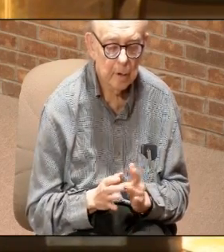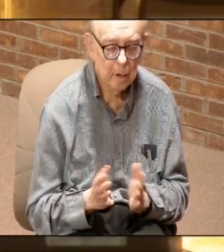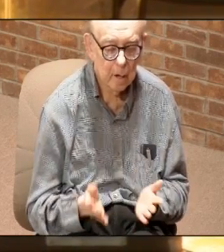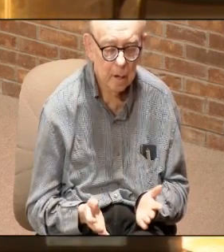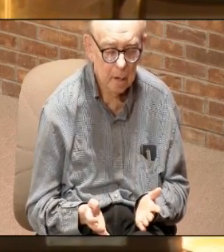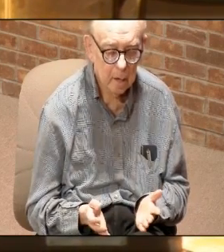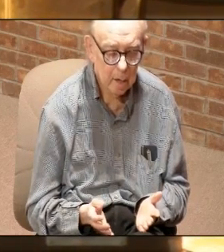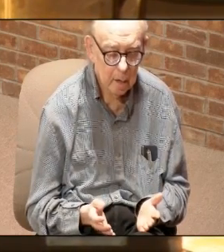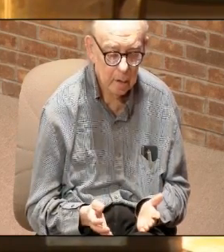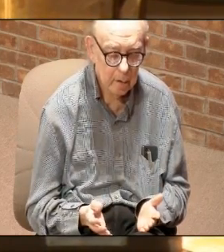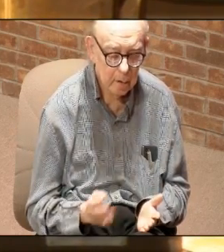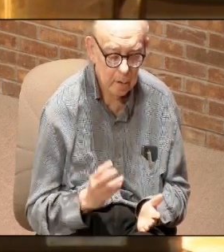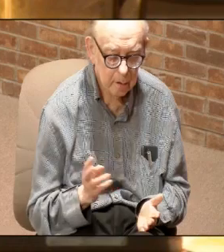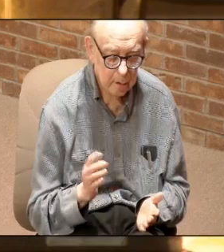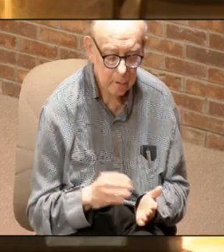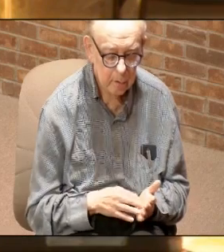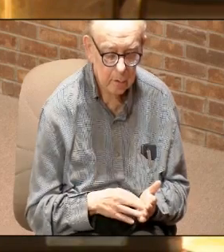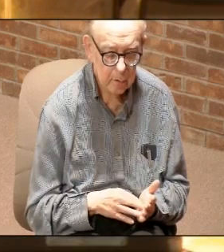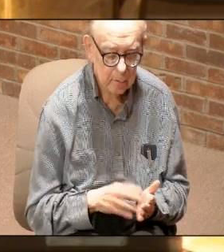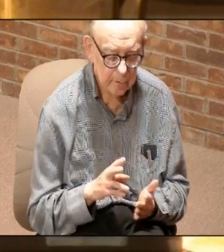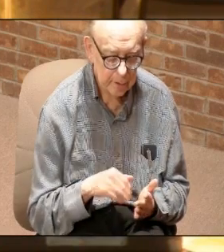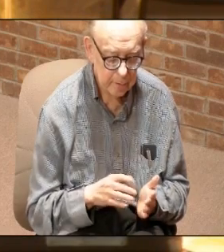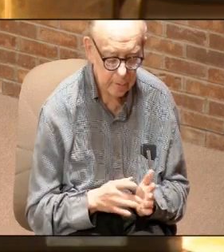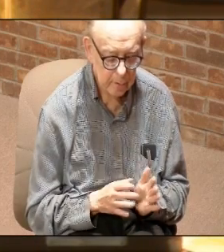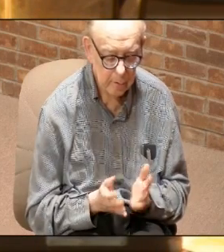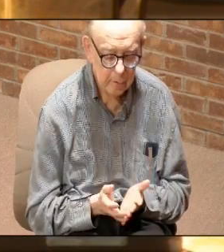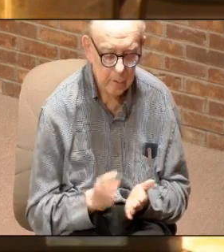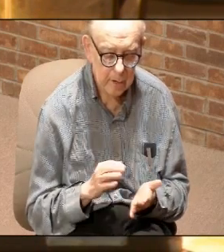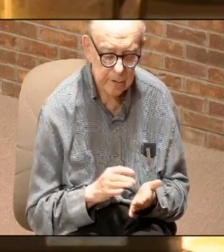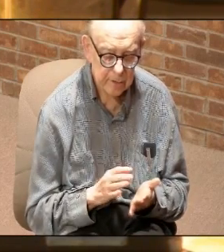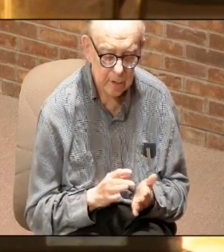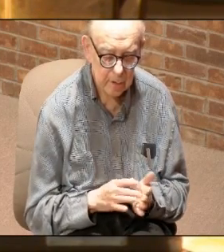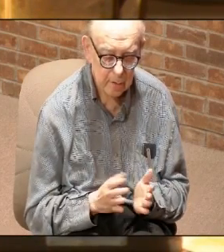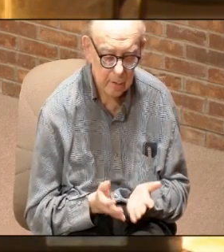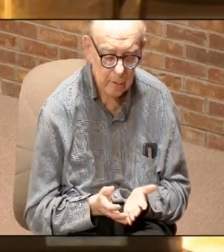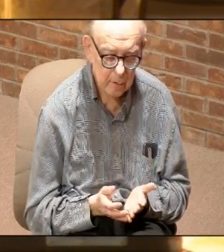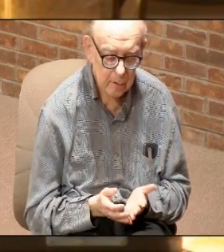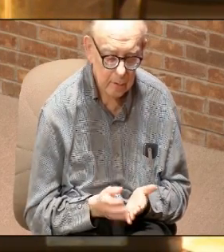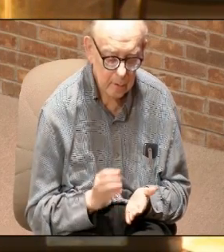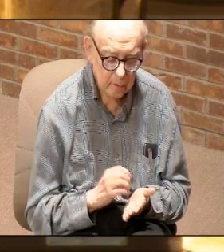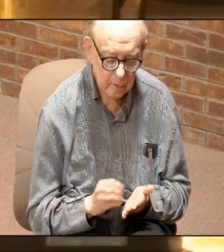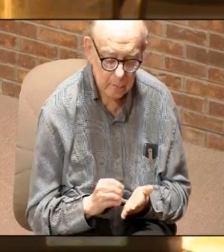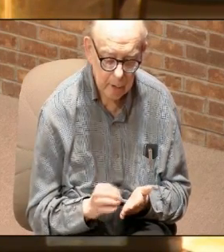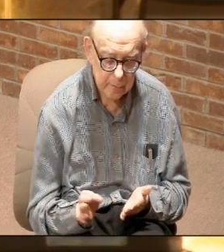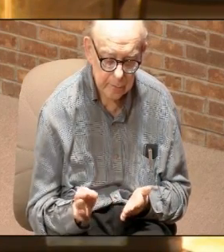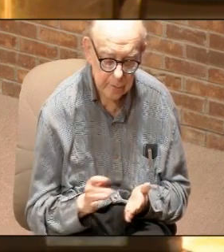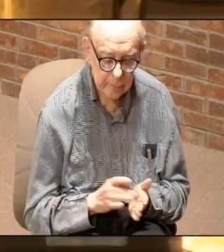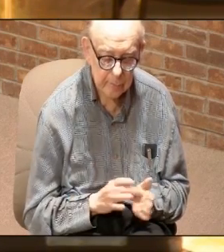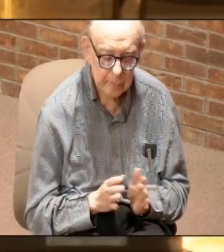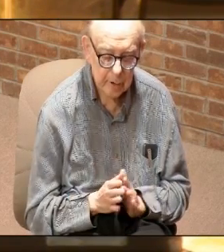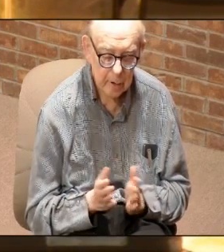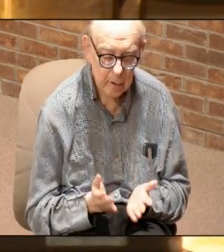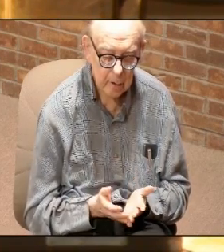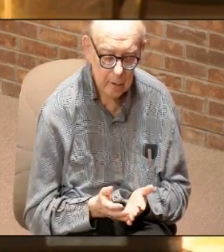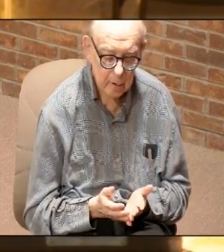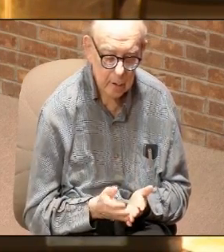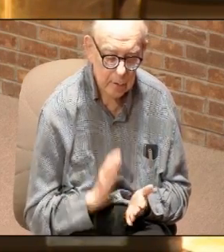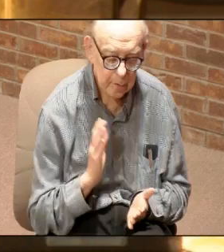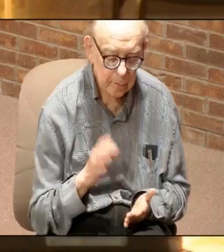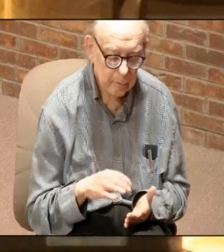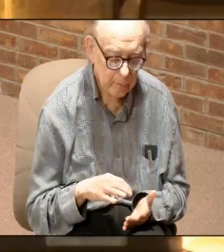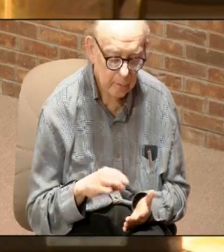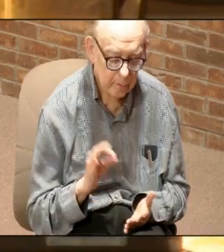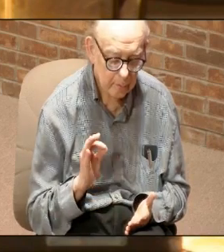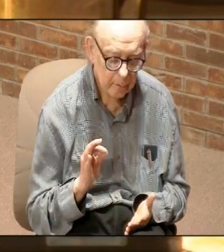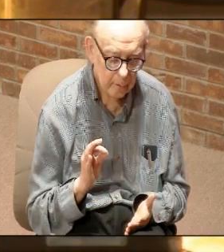but if you really go back and look at the Bible and study the Bible and the writers of the Bible, you're going to find